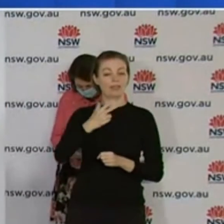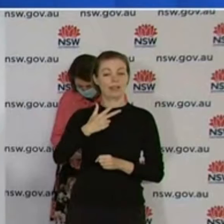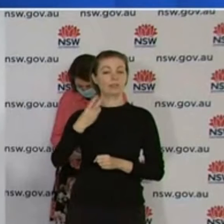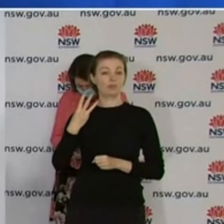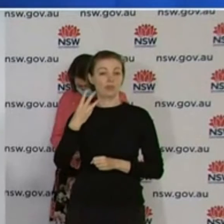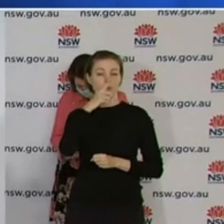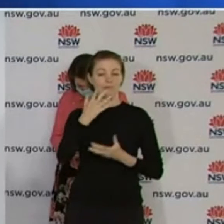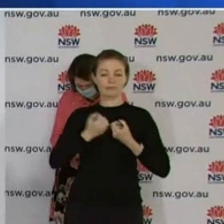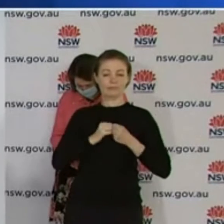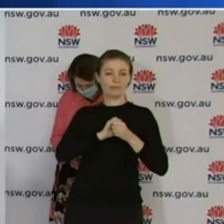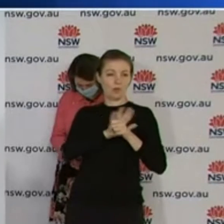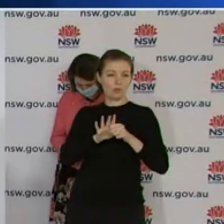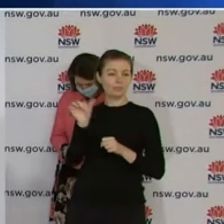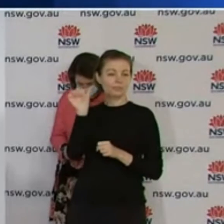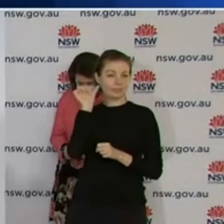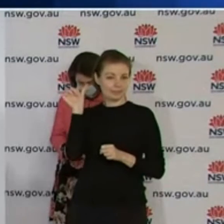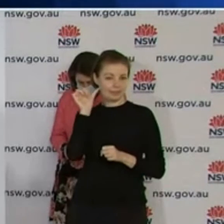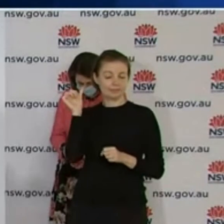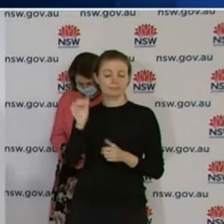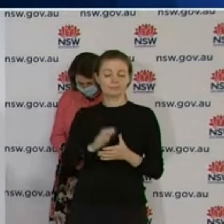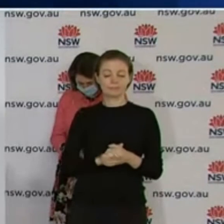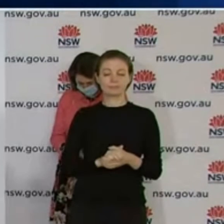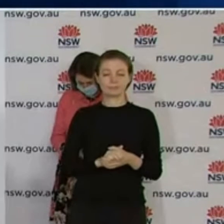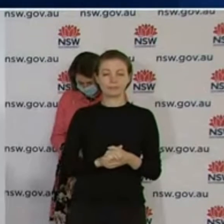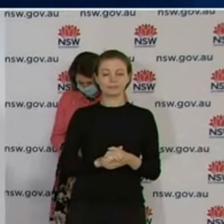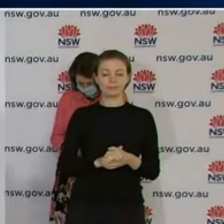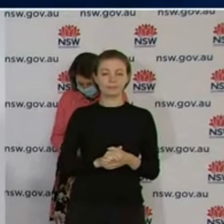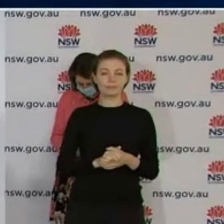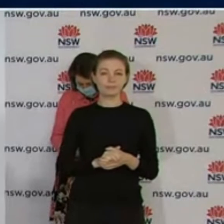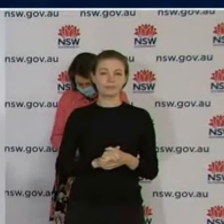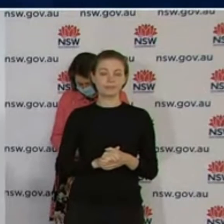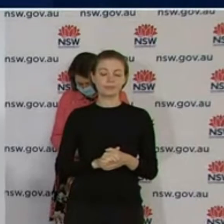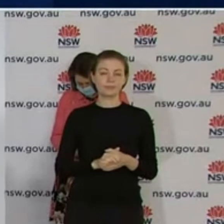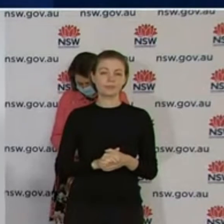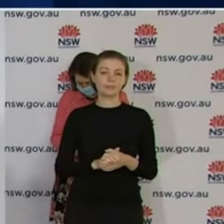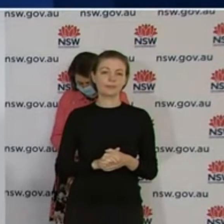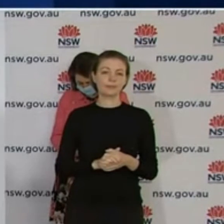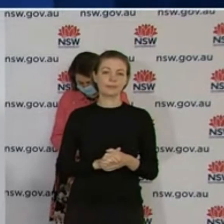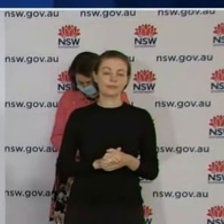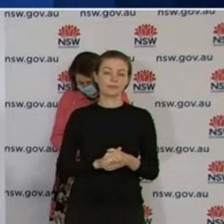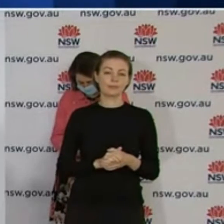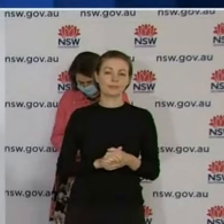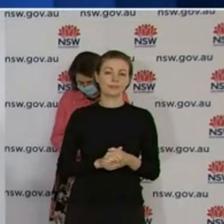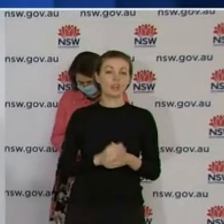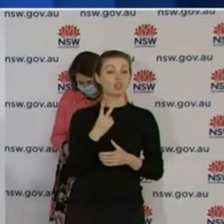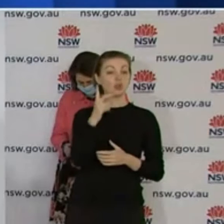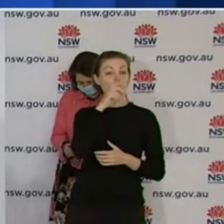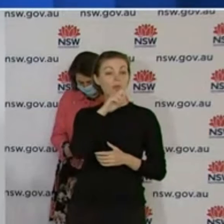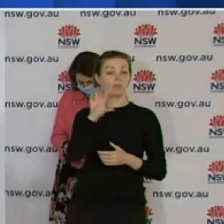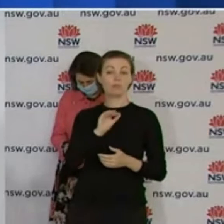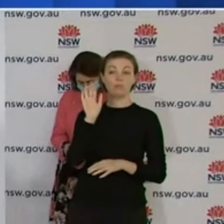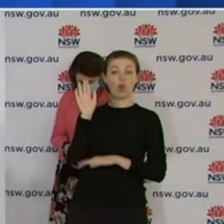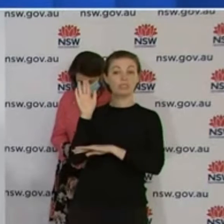acquired COVID-19 cases reported in New South Wales in the 24 hours to 8 o'clock last night, and there were 2 overseas